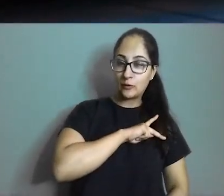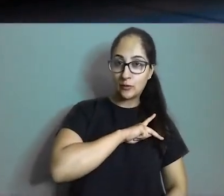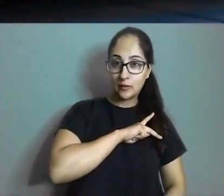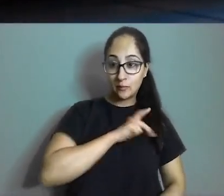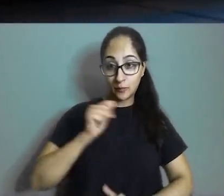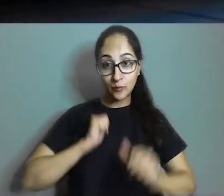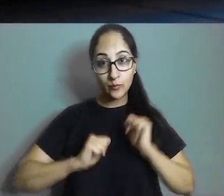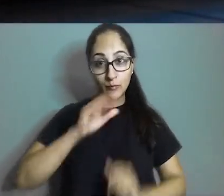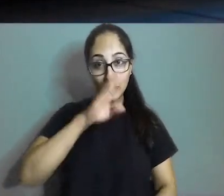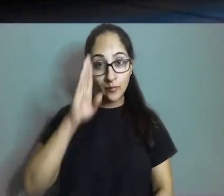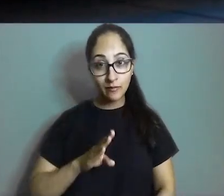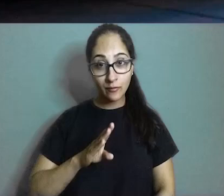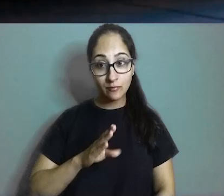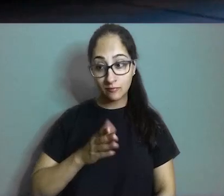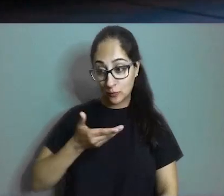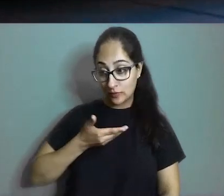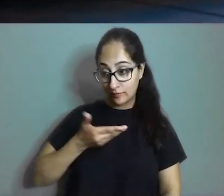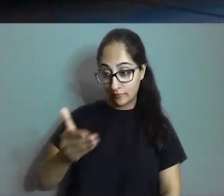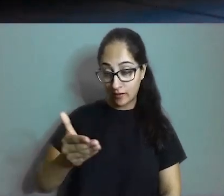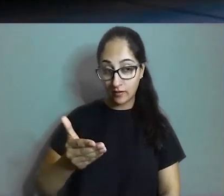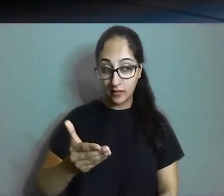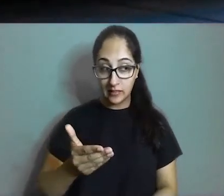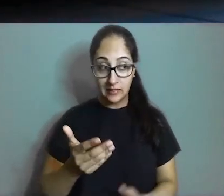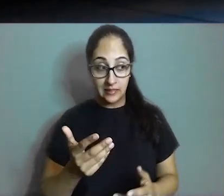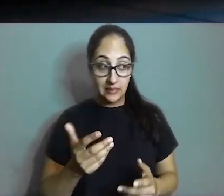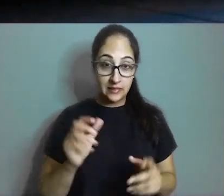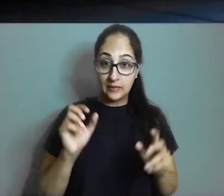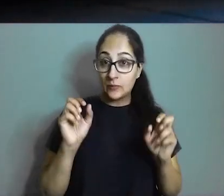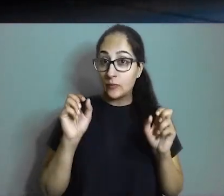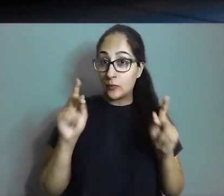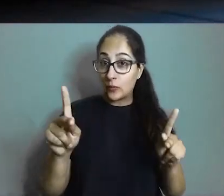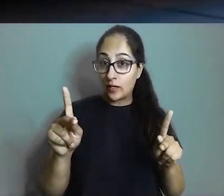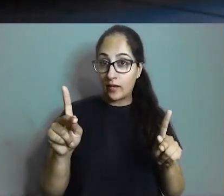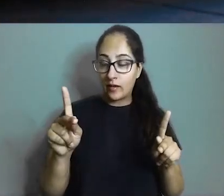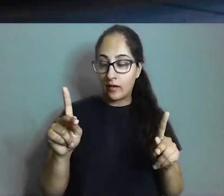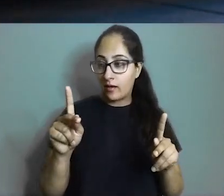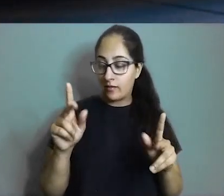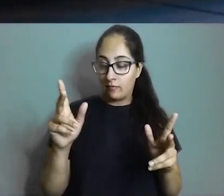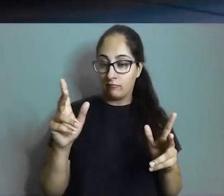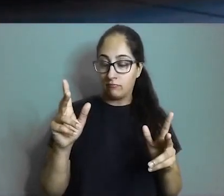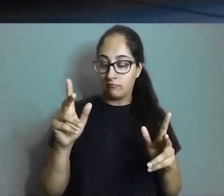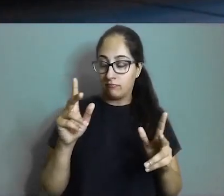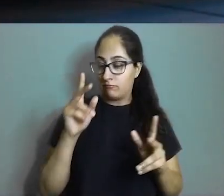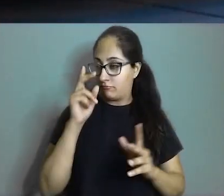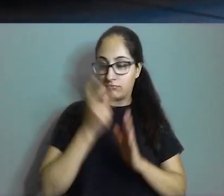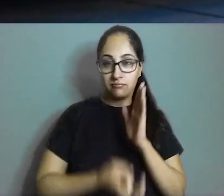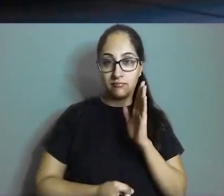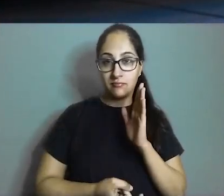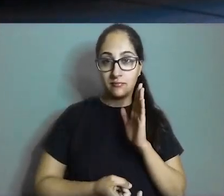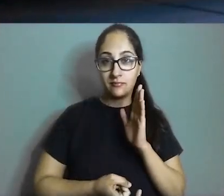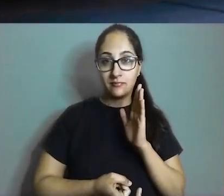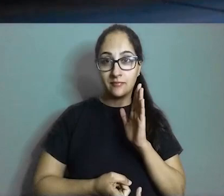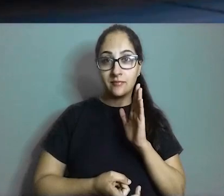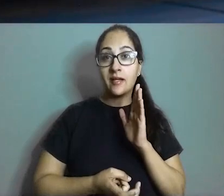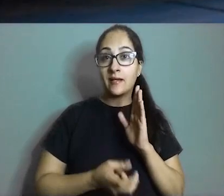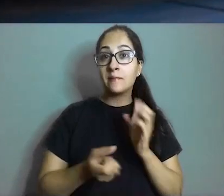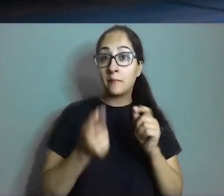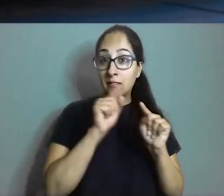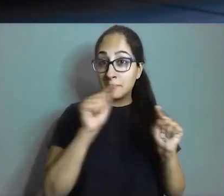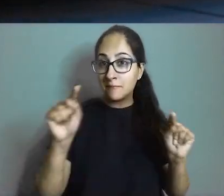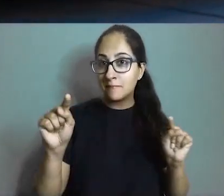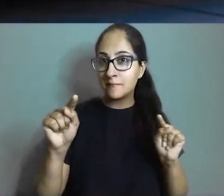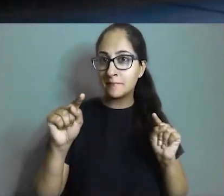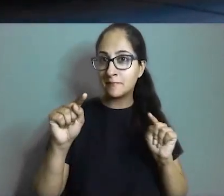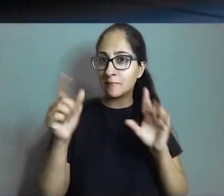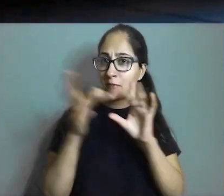know what? Let's try it. And after that, I got a lot of positive comment from Jamaat. They said